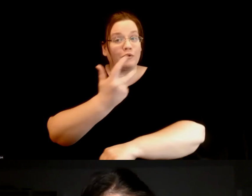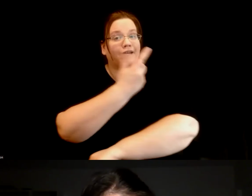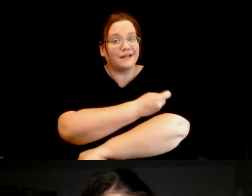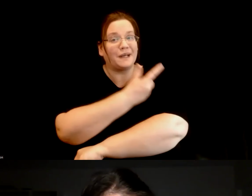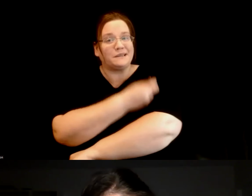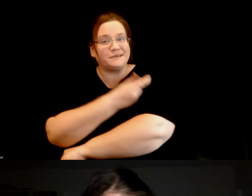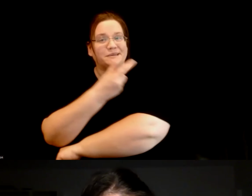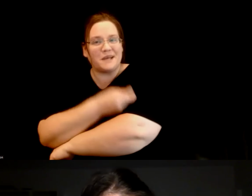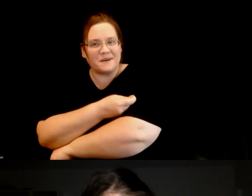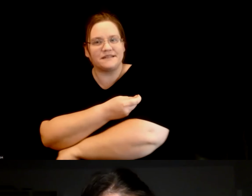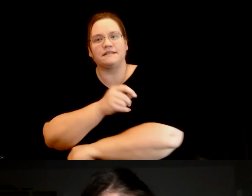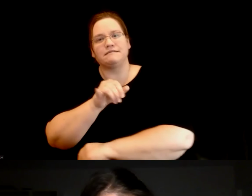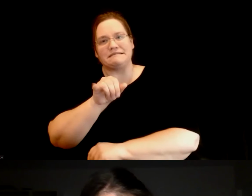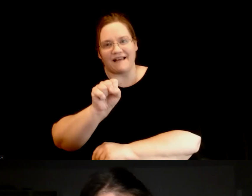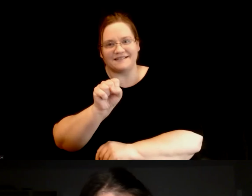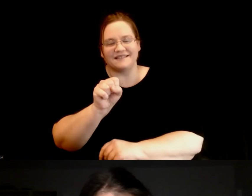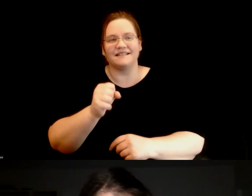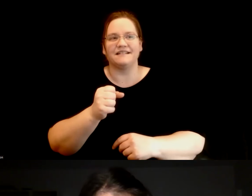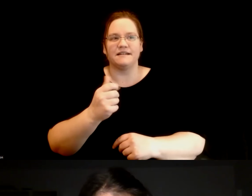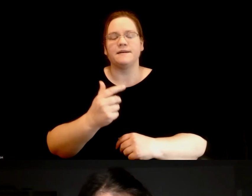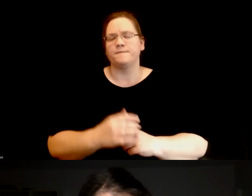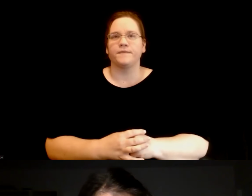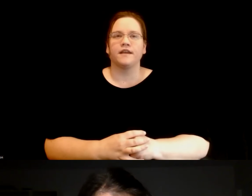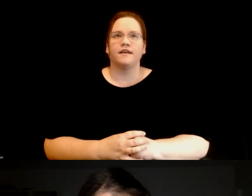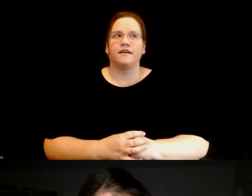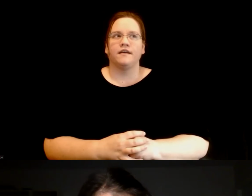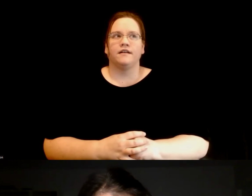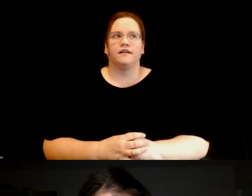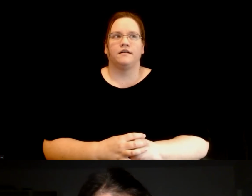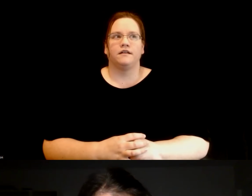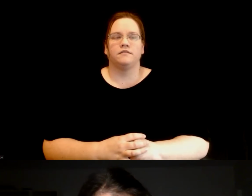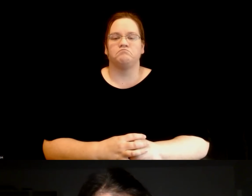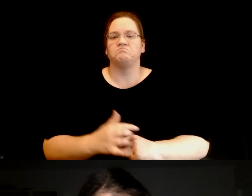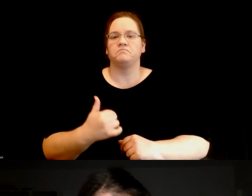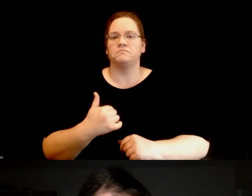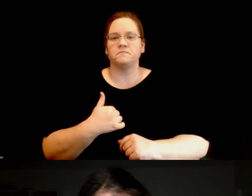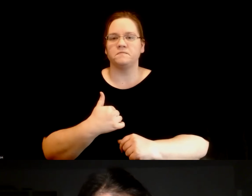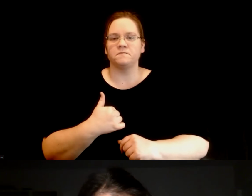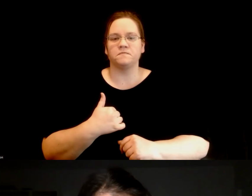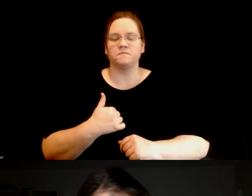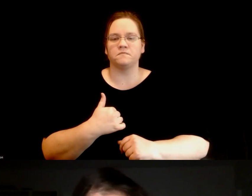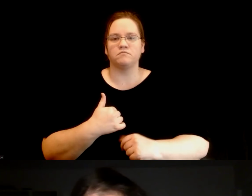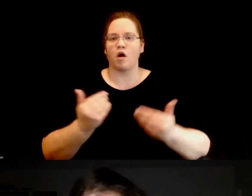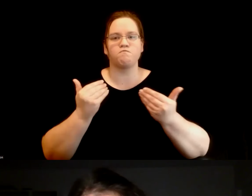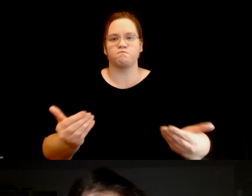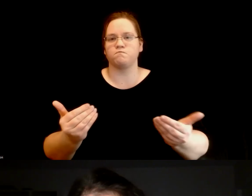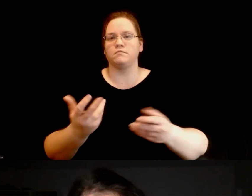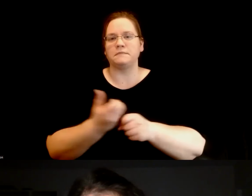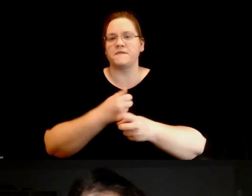but I think I have no hesitancy giving my patients